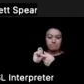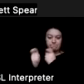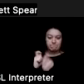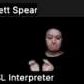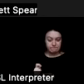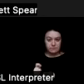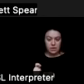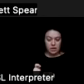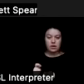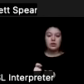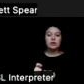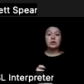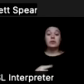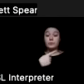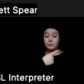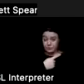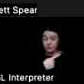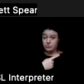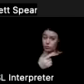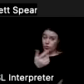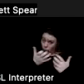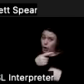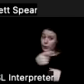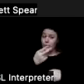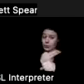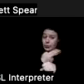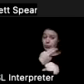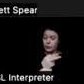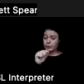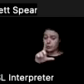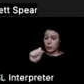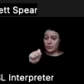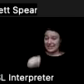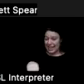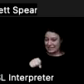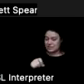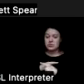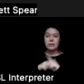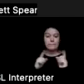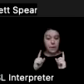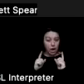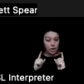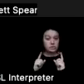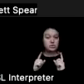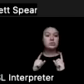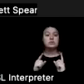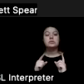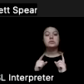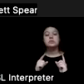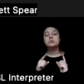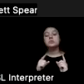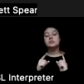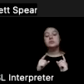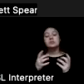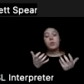so take these tools, but we really hope that you guys try to use these tools ultimately to, in your own